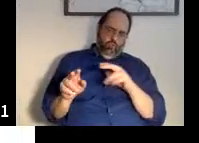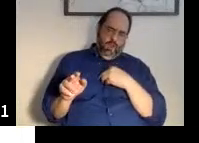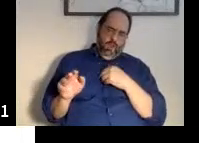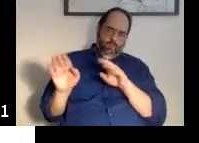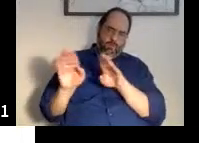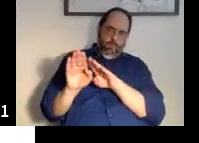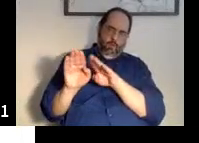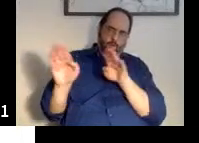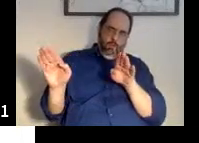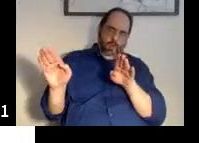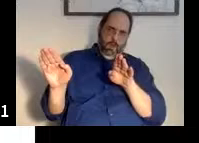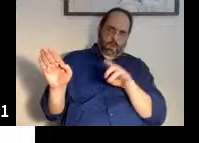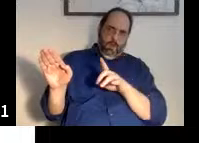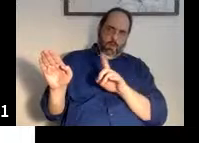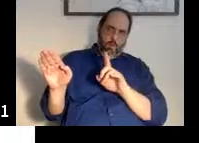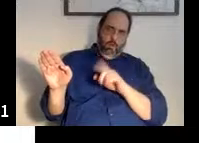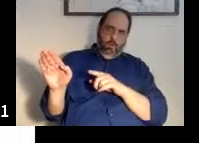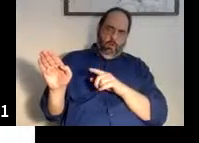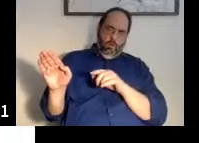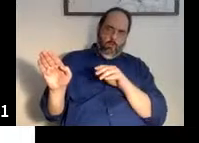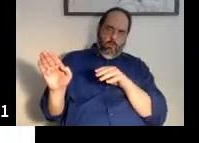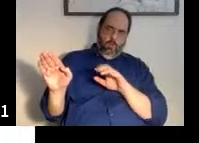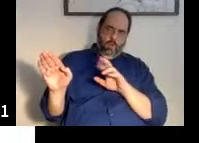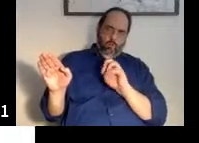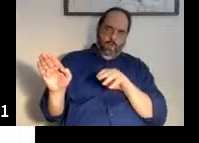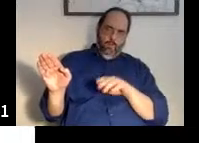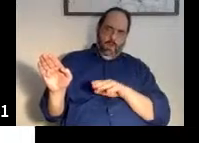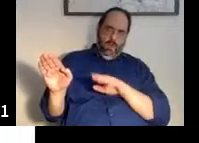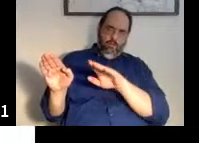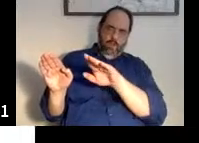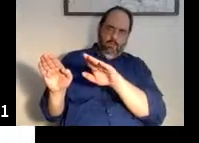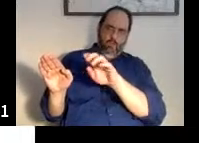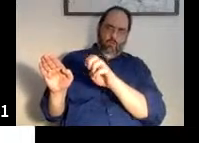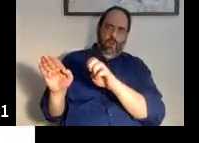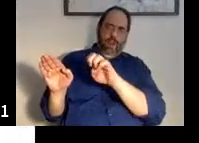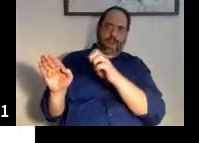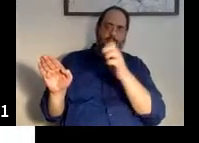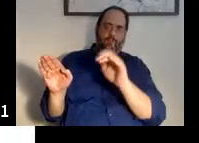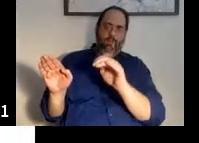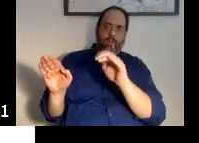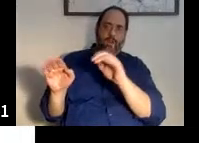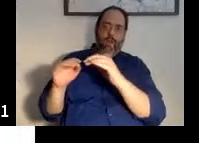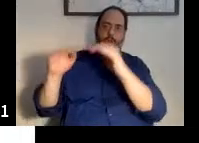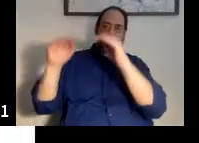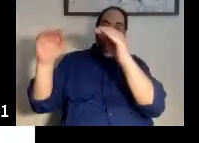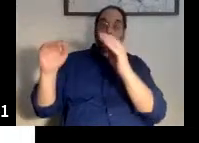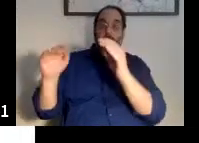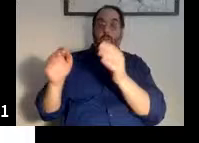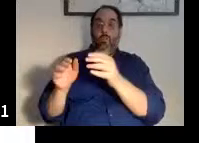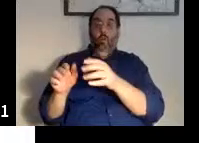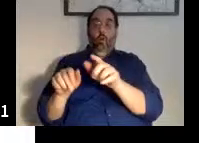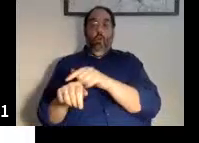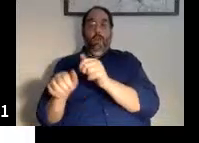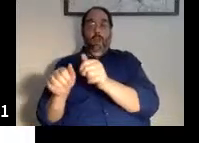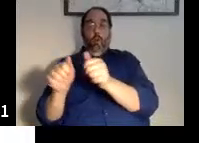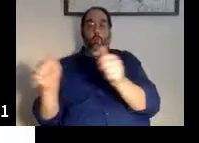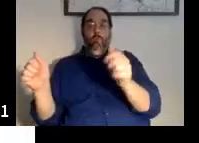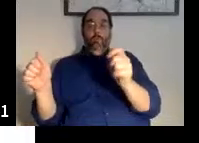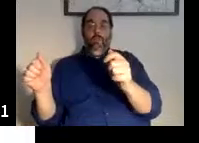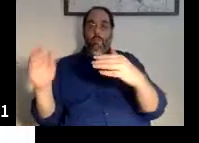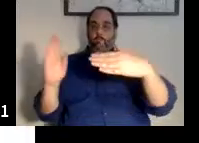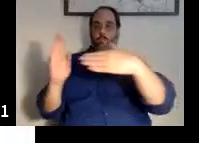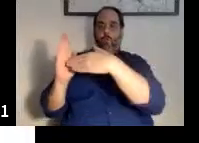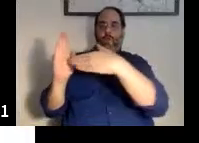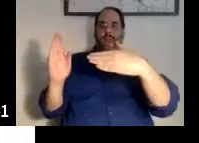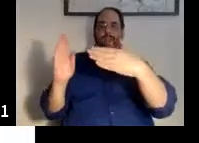opening where you're providing ramp access to elevated plate components. Remember, if they're elongated openings, they need to be perpendicular to the dominant